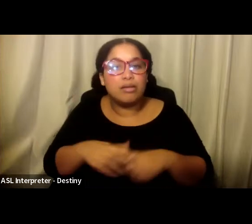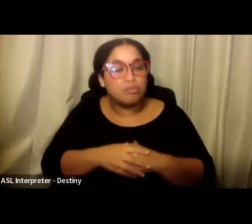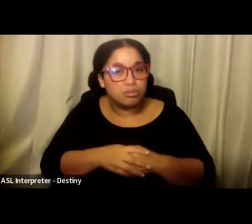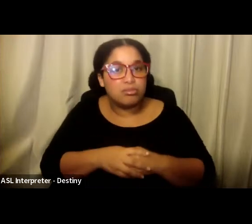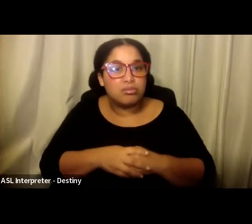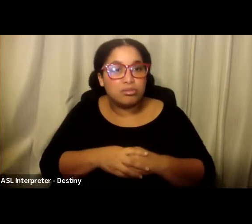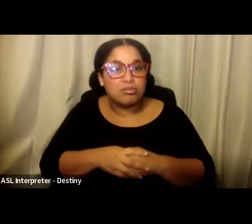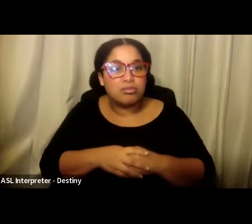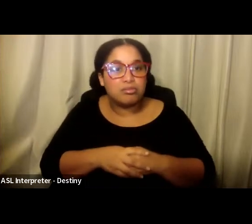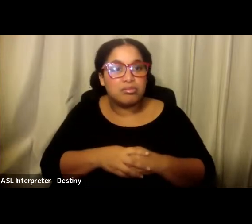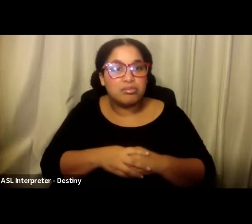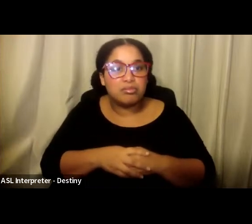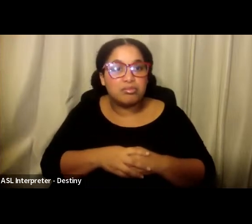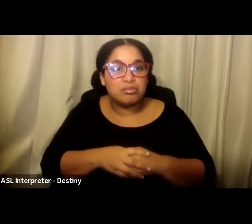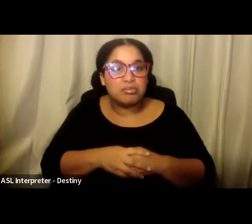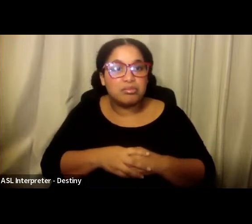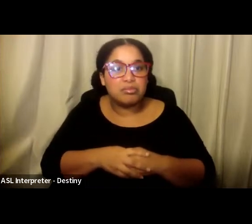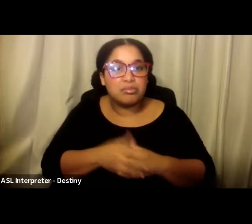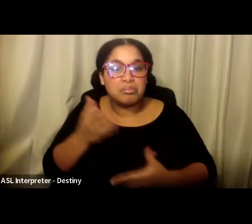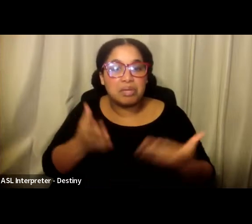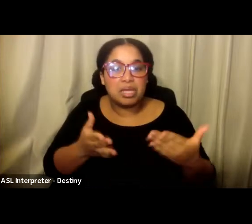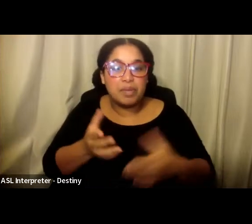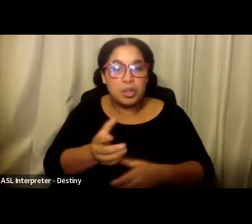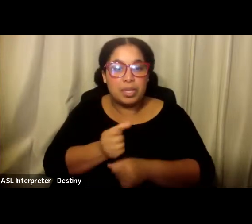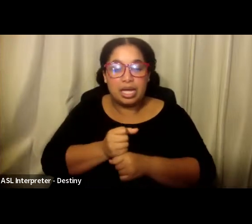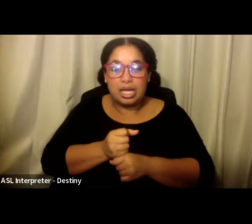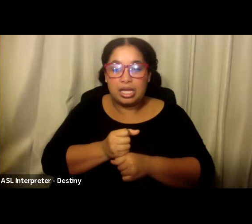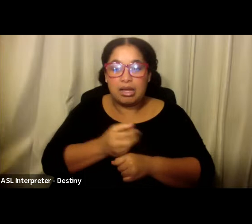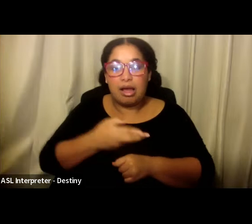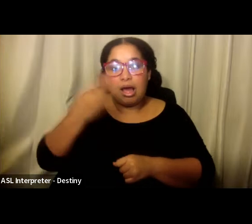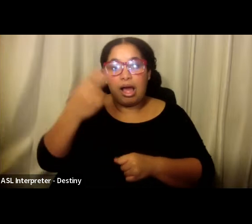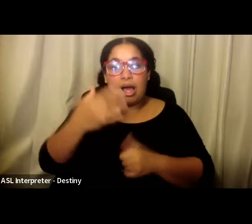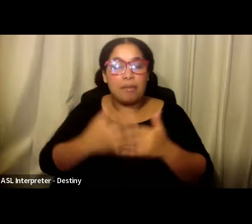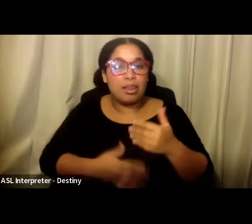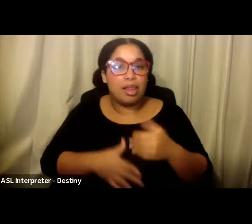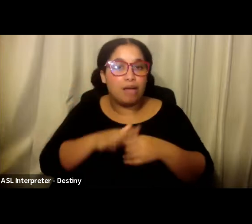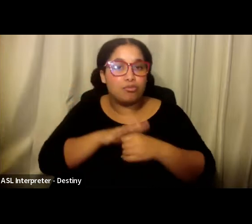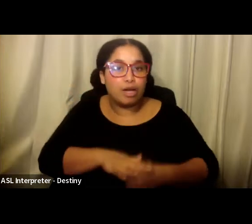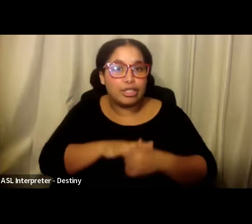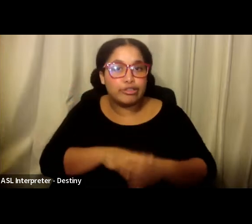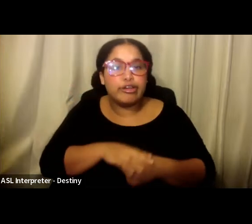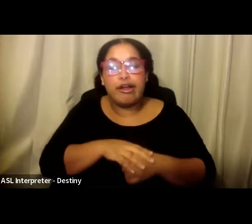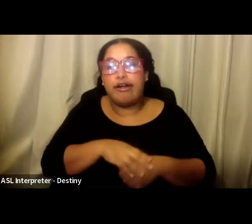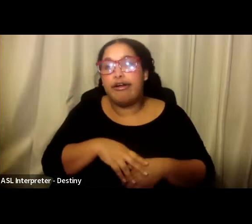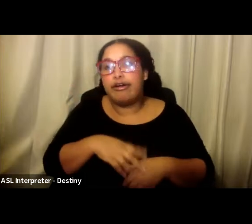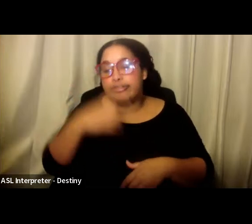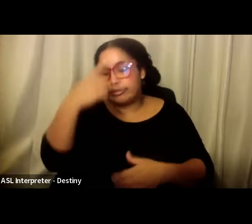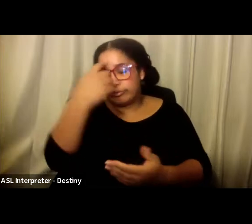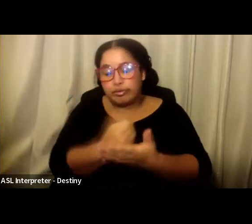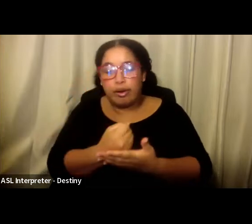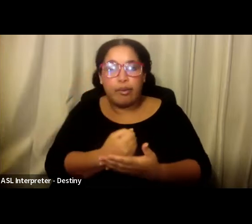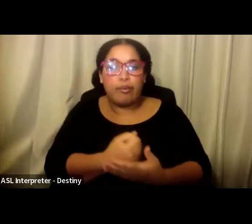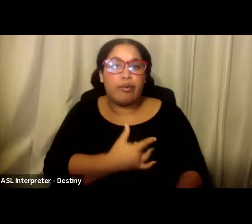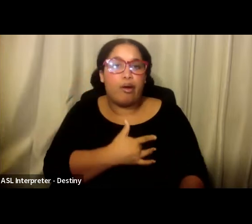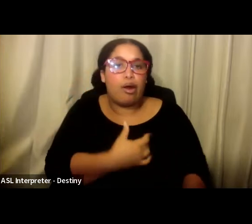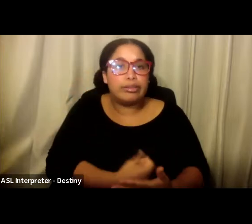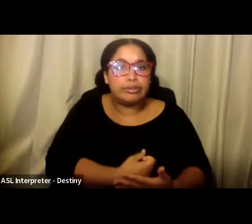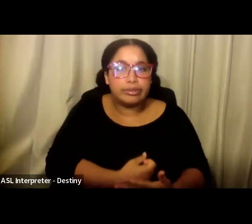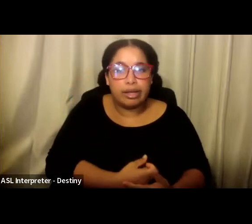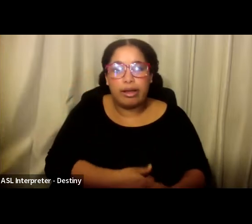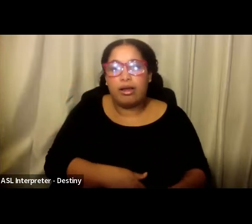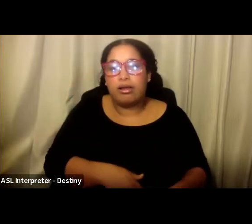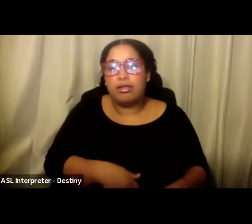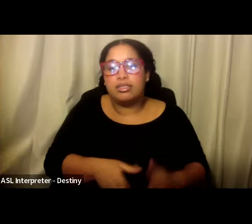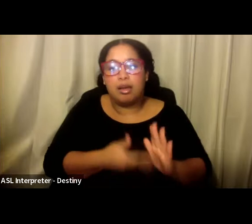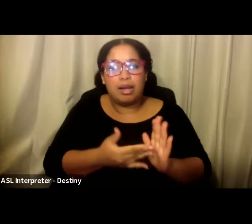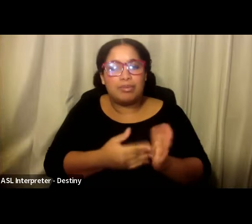that can, you know, have you end up with high blood pressure, strokes, heart attacks, things like that. And sometimes I get into